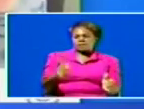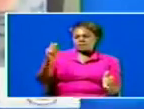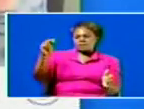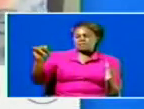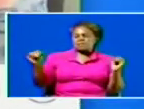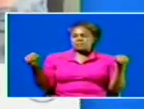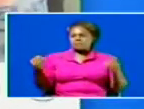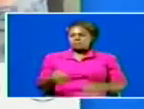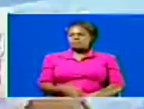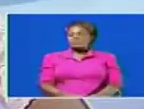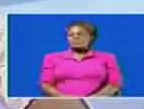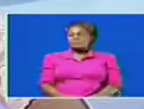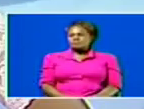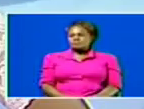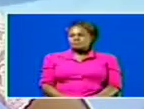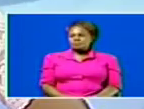News.